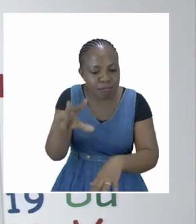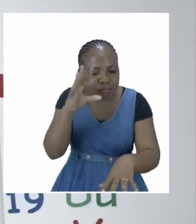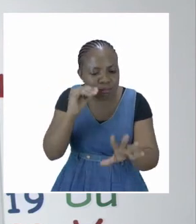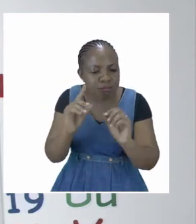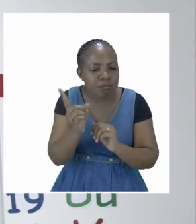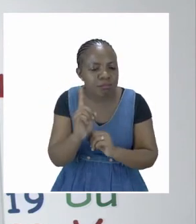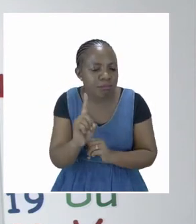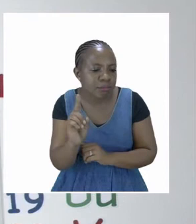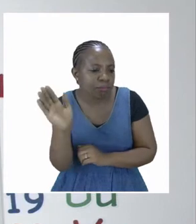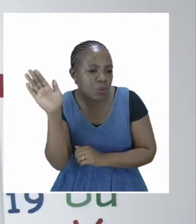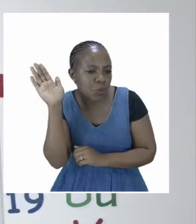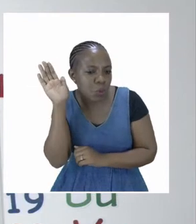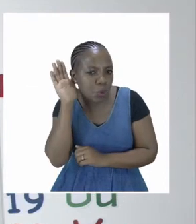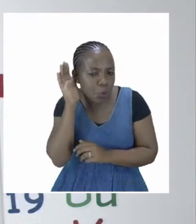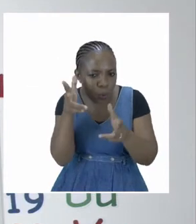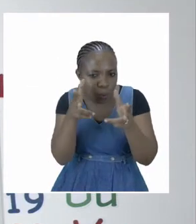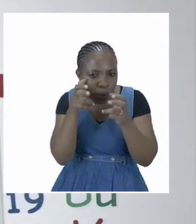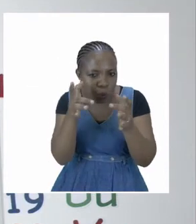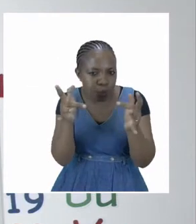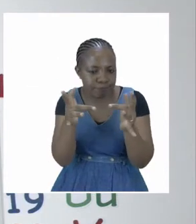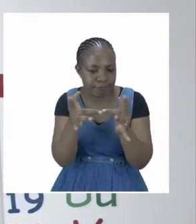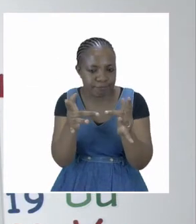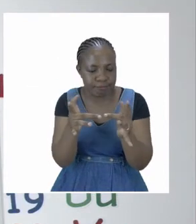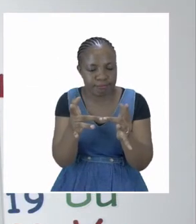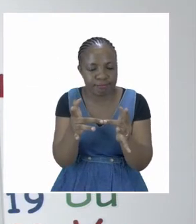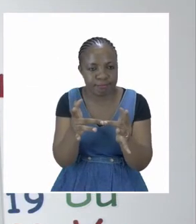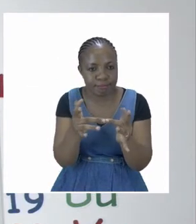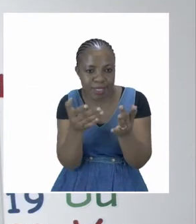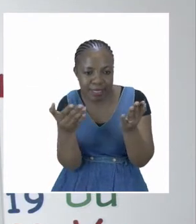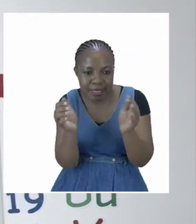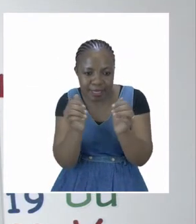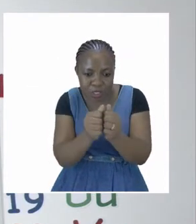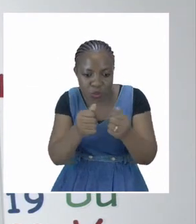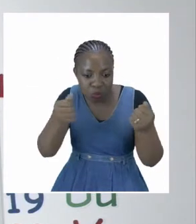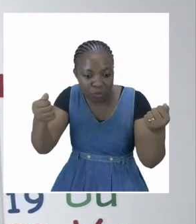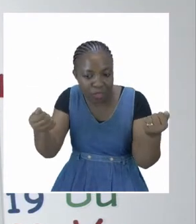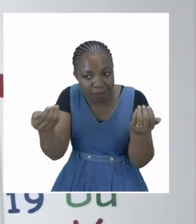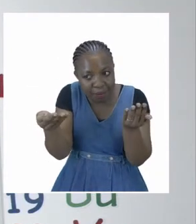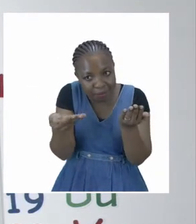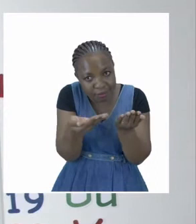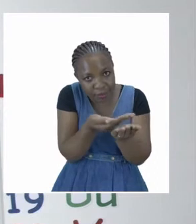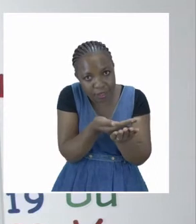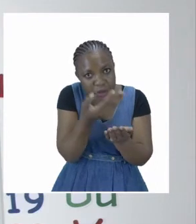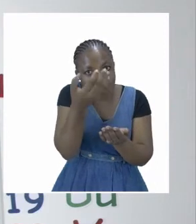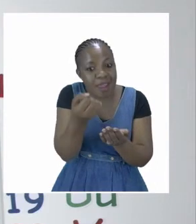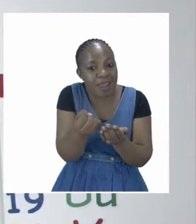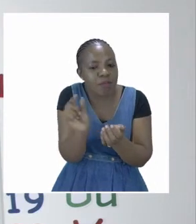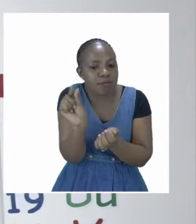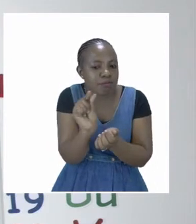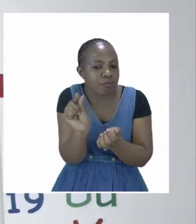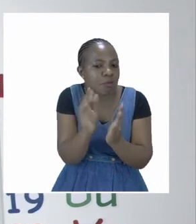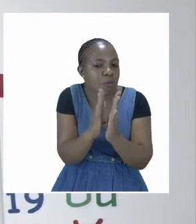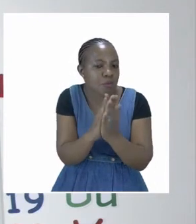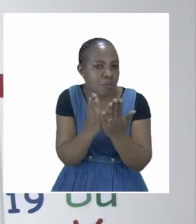or watching online. Inside the newspapers, there is an insert of the lesson